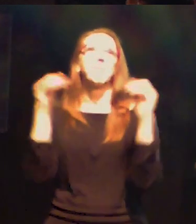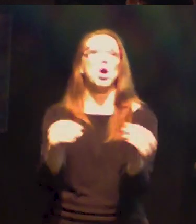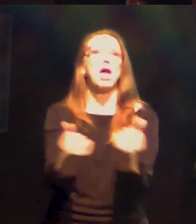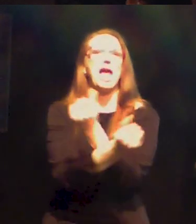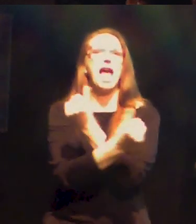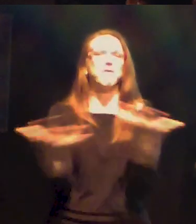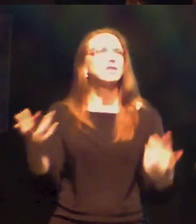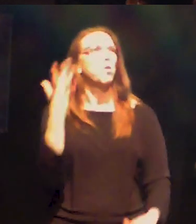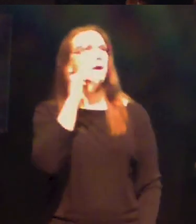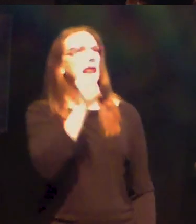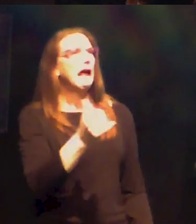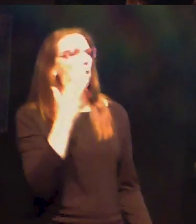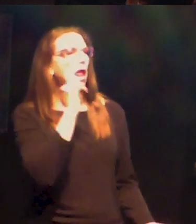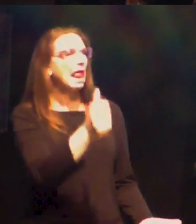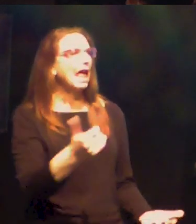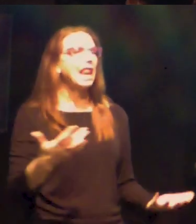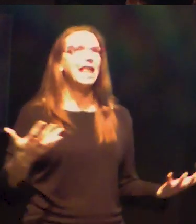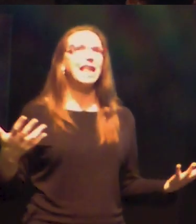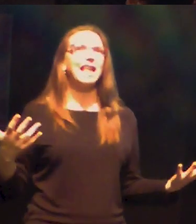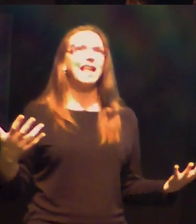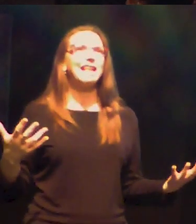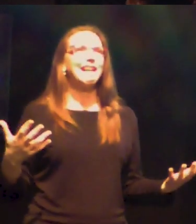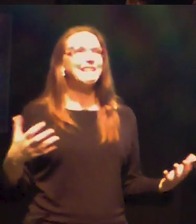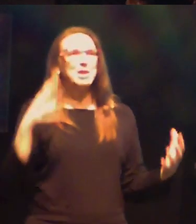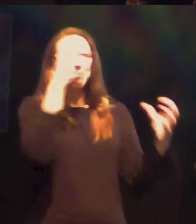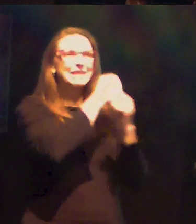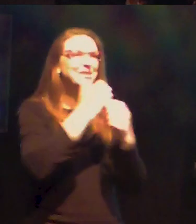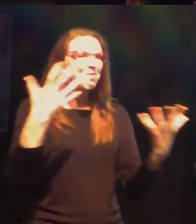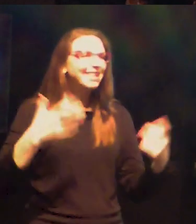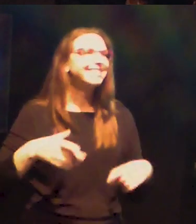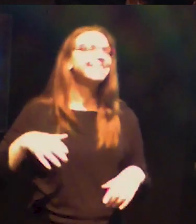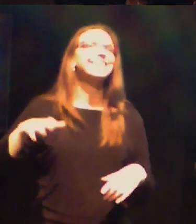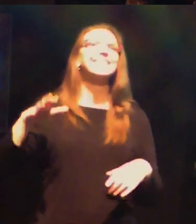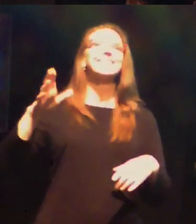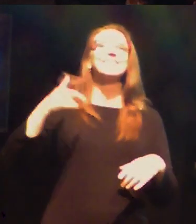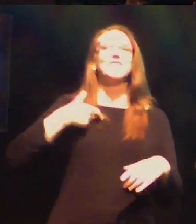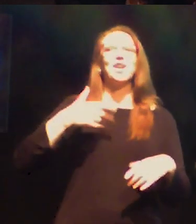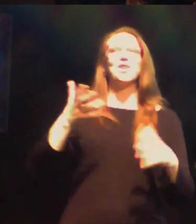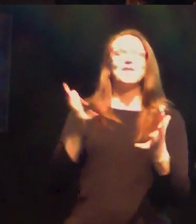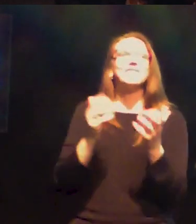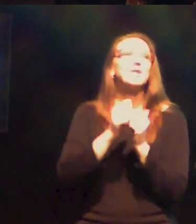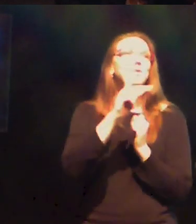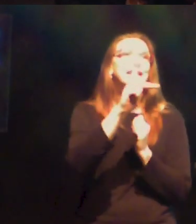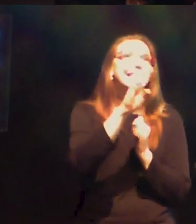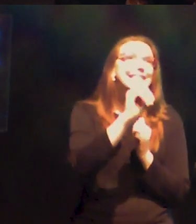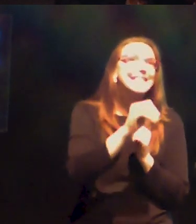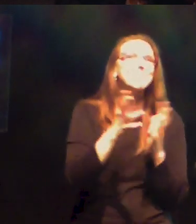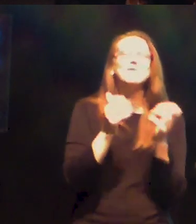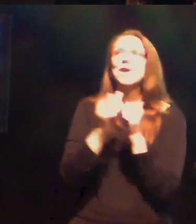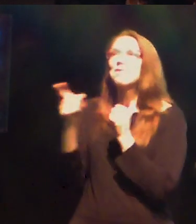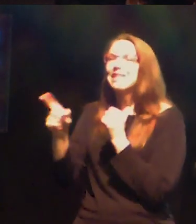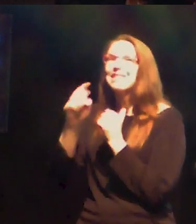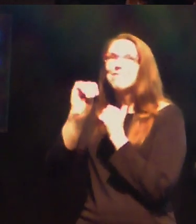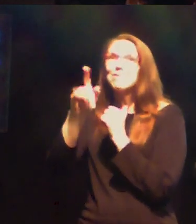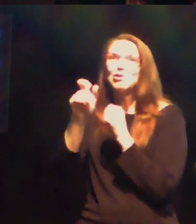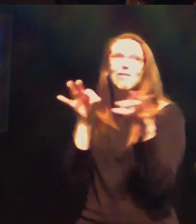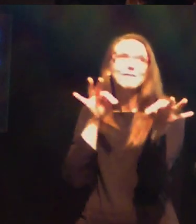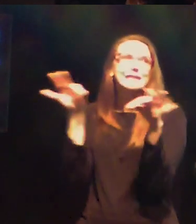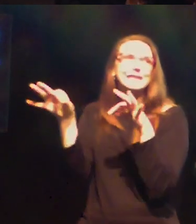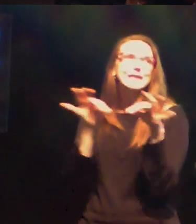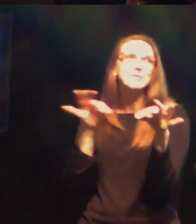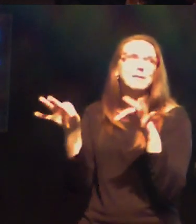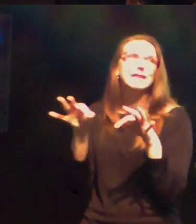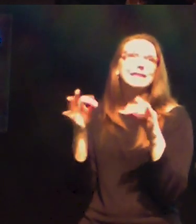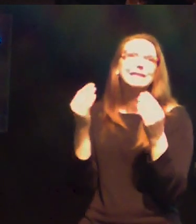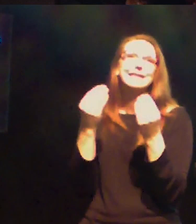the one film. And she's like, you know, then I had to understand. You know, we talked to Kim and we would talk to her and we explained her, oh, this